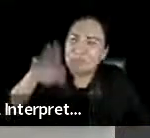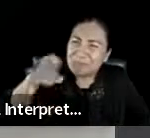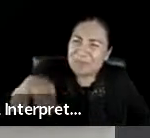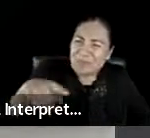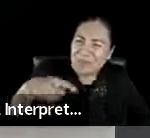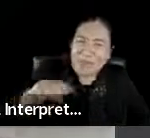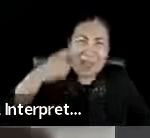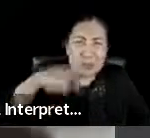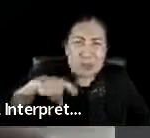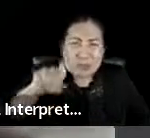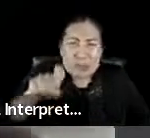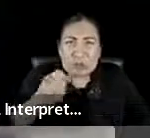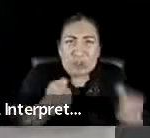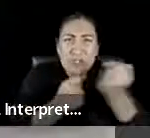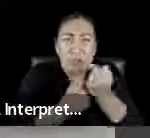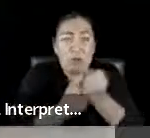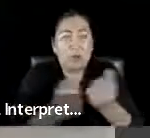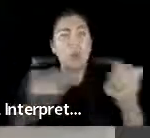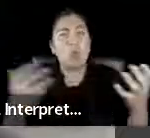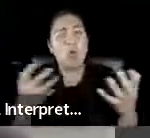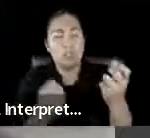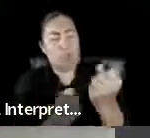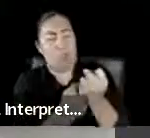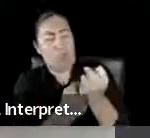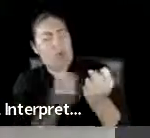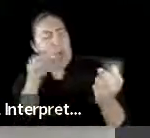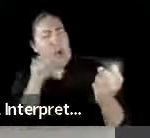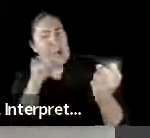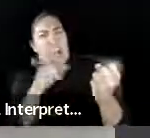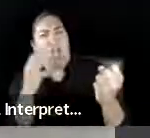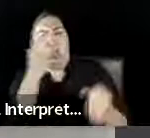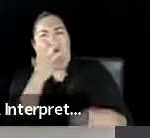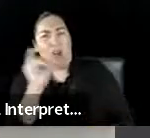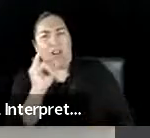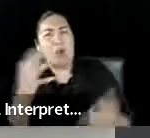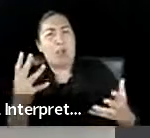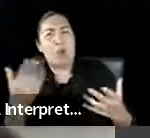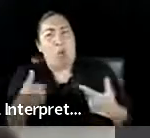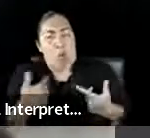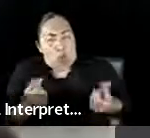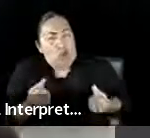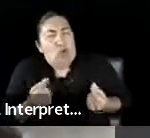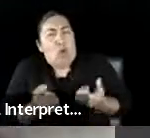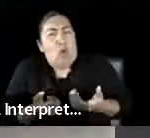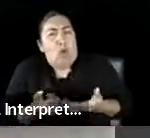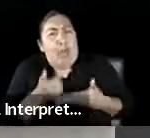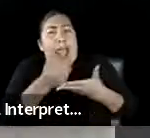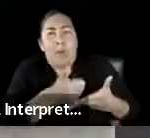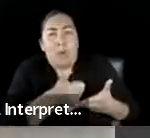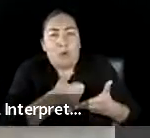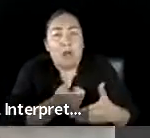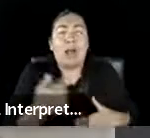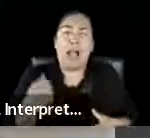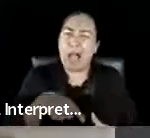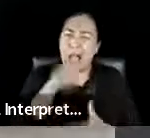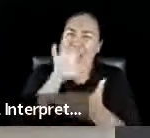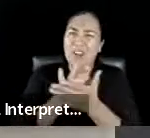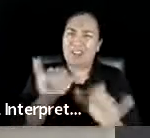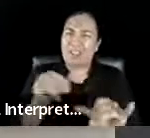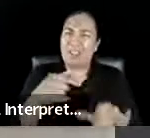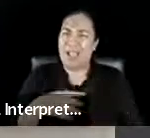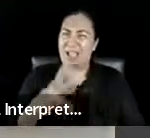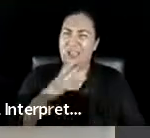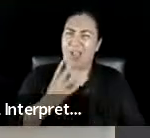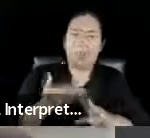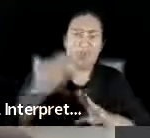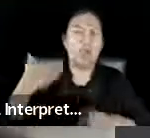some support. What does support look like for you, and how can I be there to help you? You know, because I do believe, as I talked about before, in loving